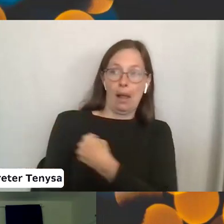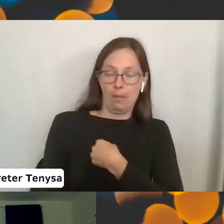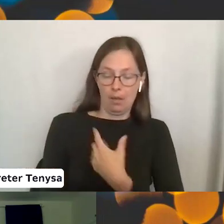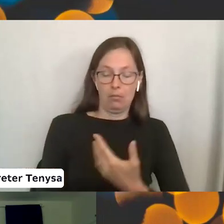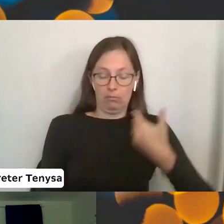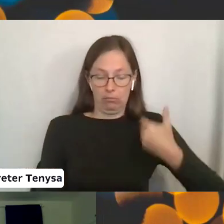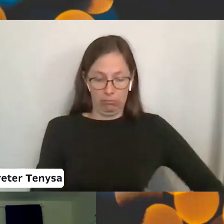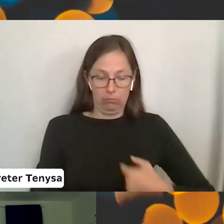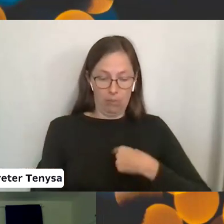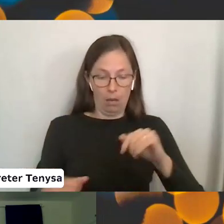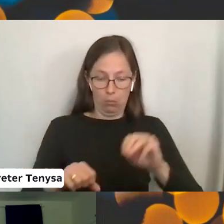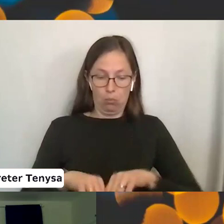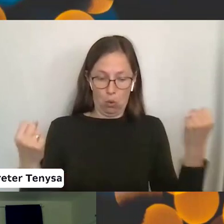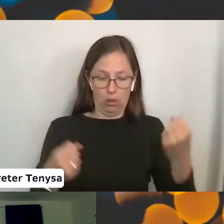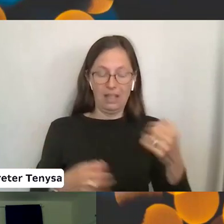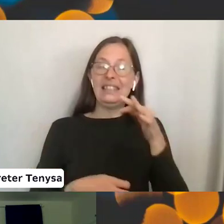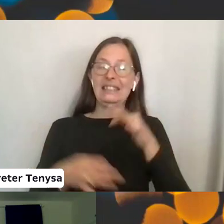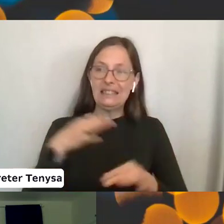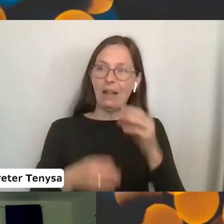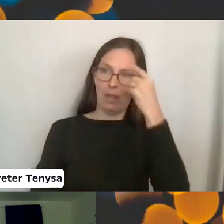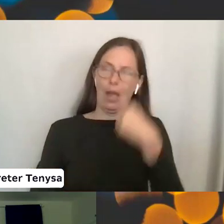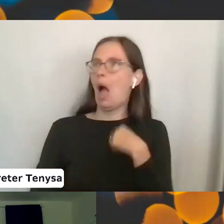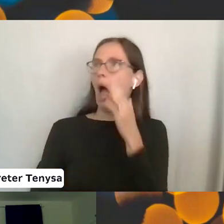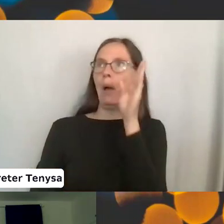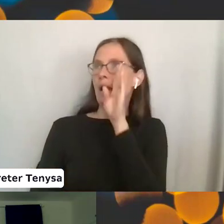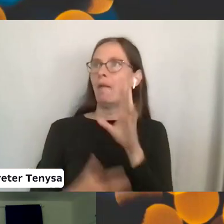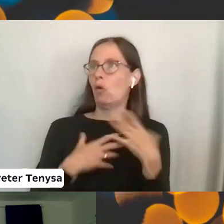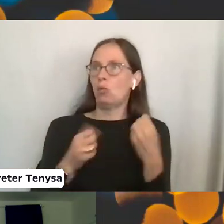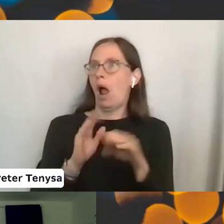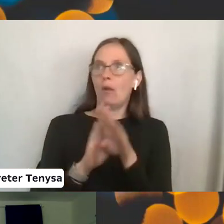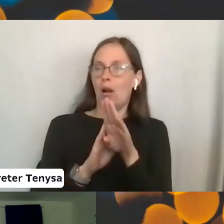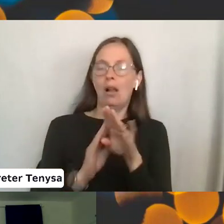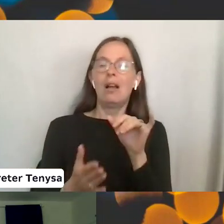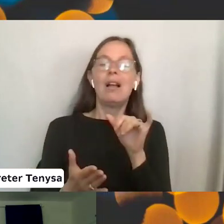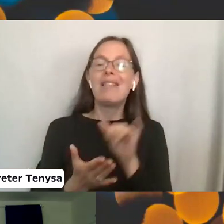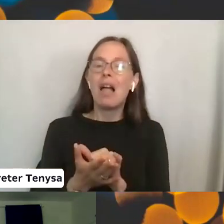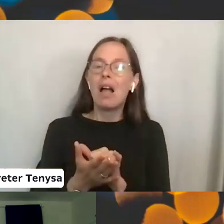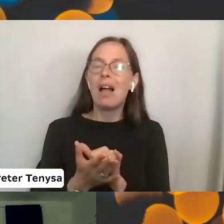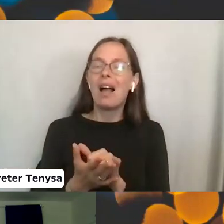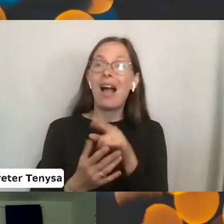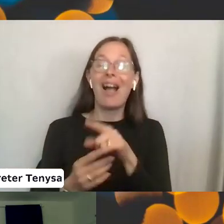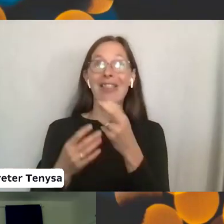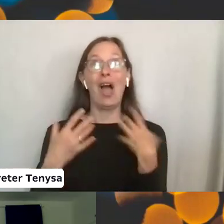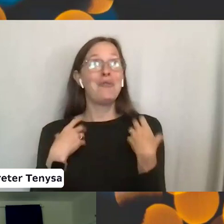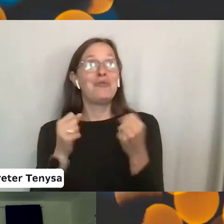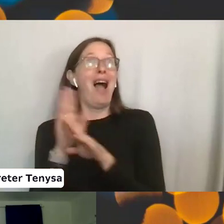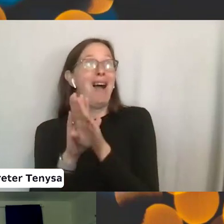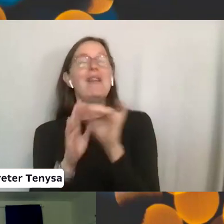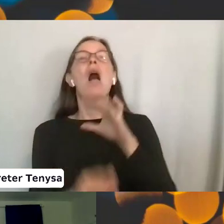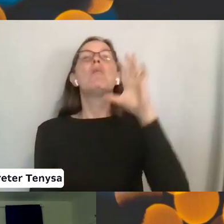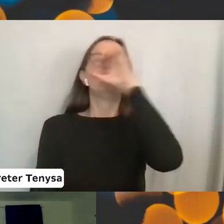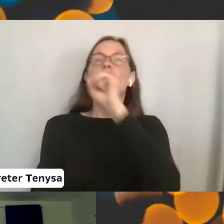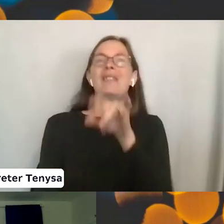broken, instead of thinking I'll never recover from this, that presumes that recovery is even an